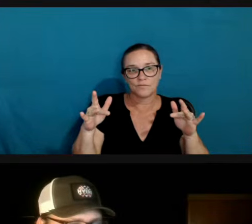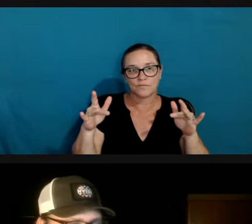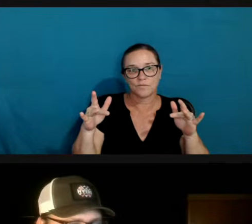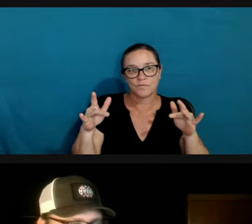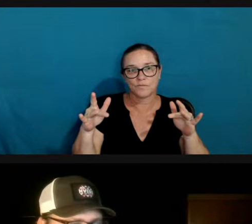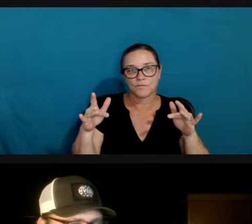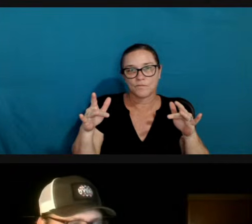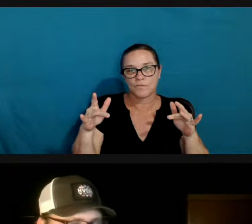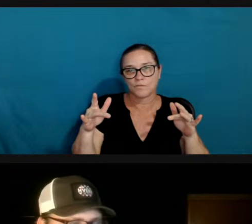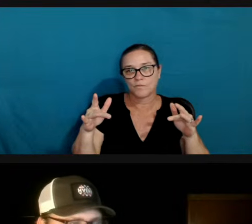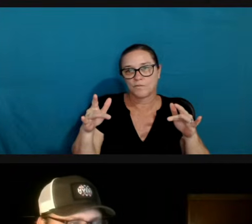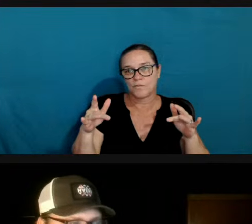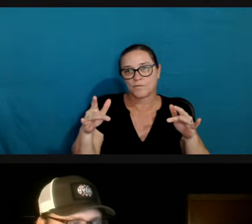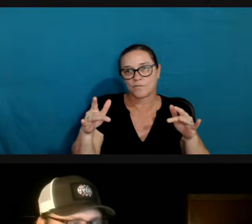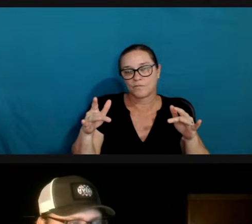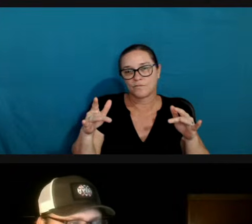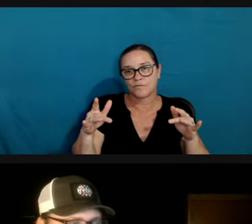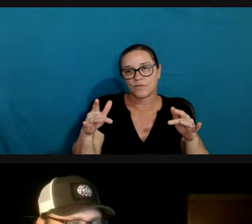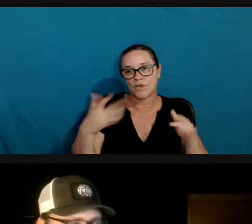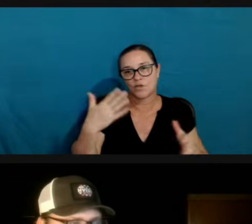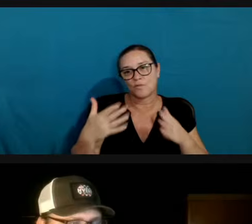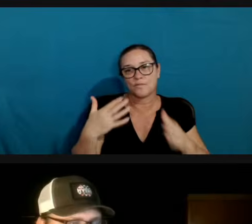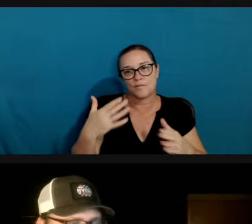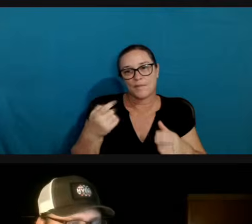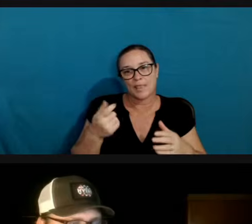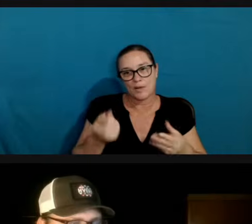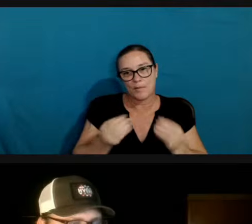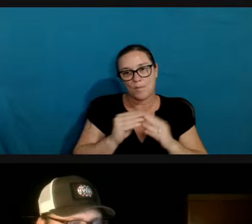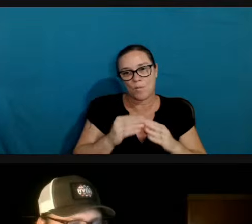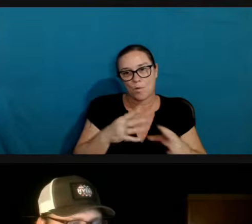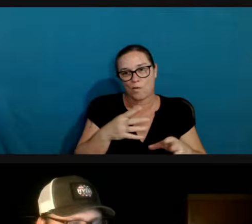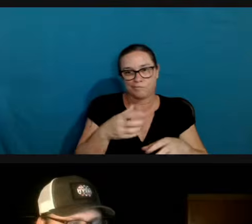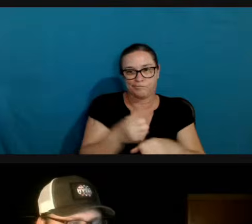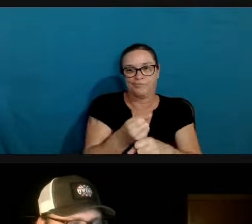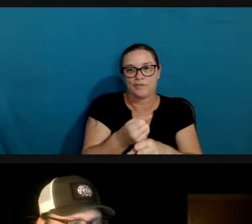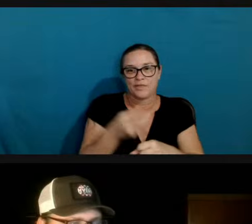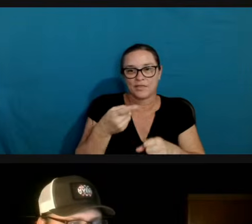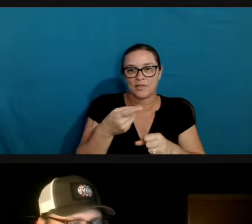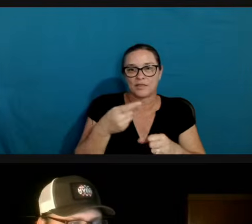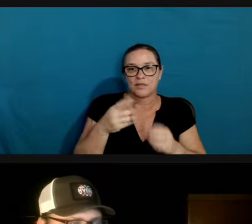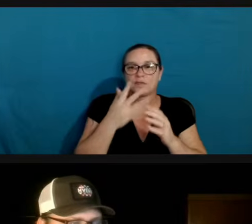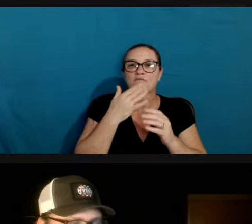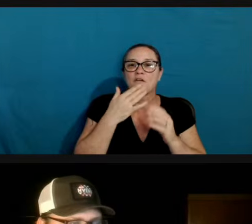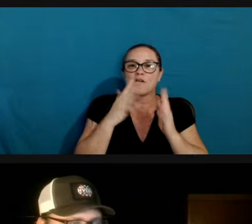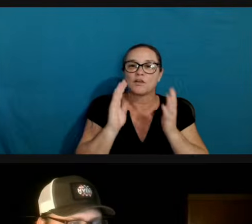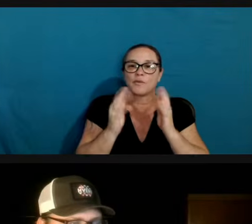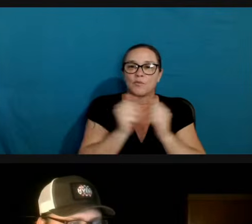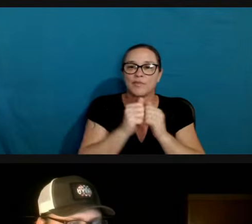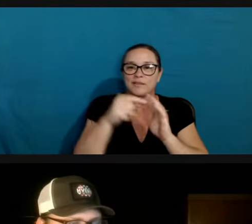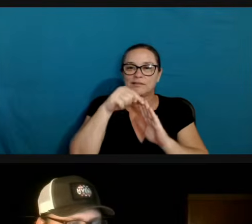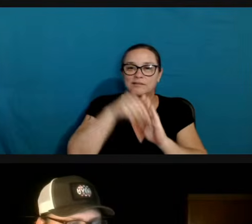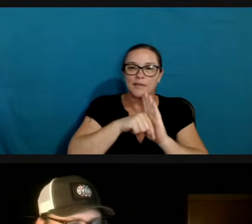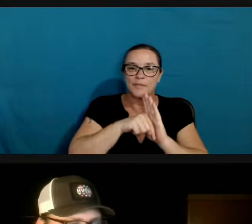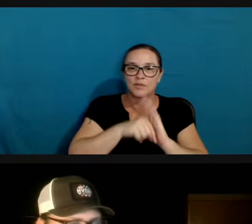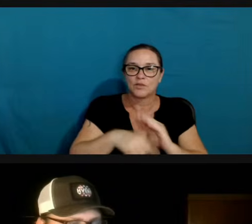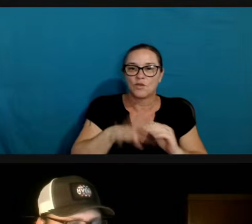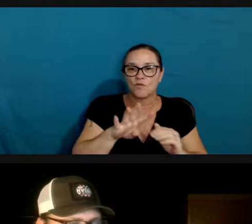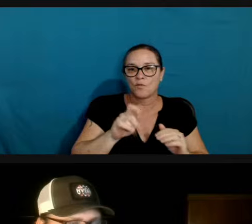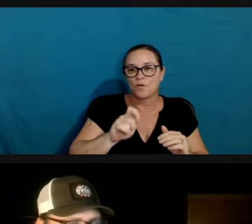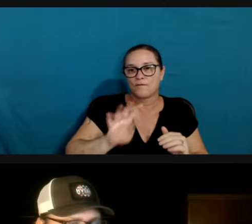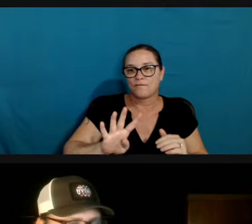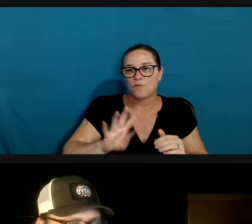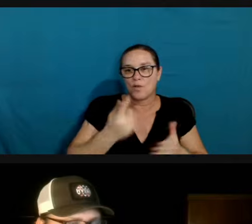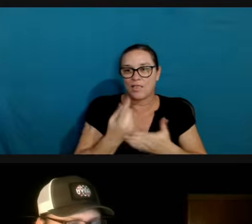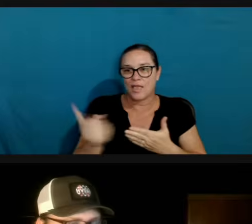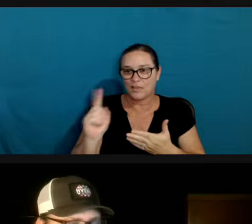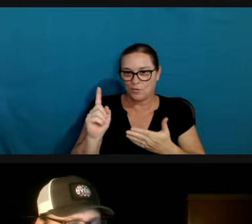we might go a little quicker. Here's our earthquakes colored by depth. So there's our deep pahala ones. There are 4.4 from last week that came in